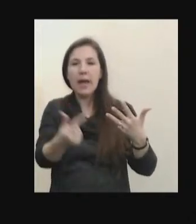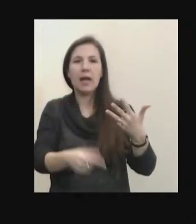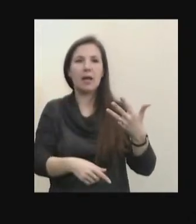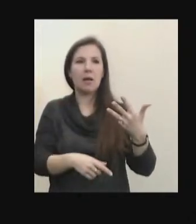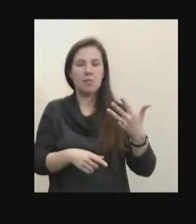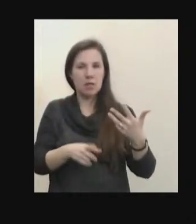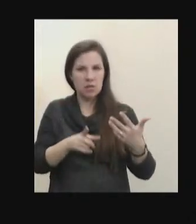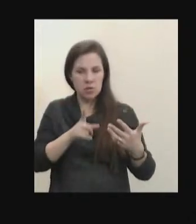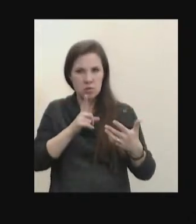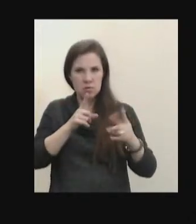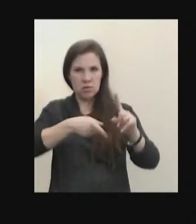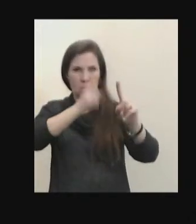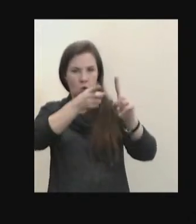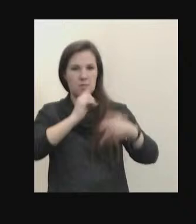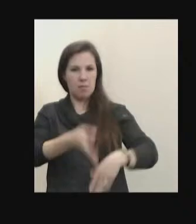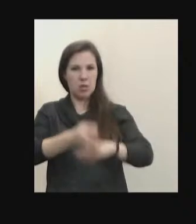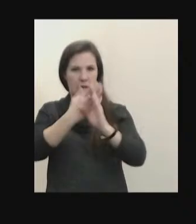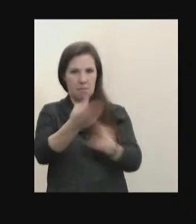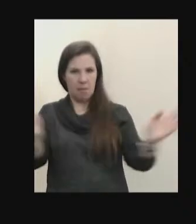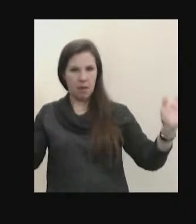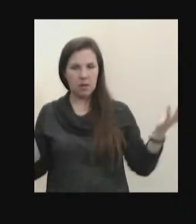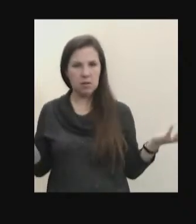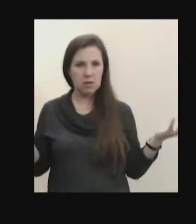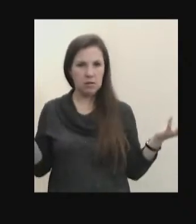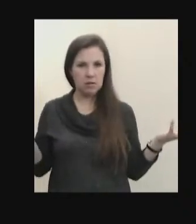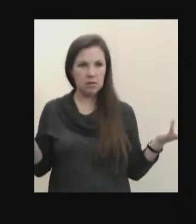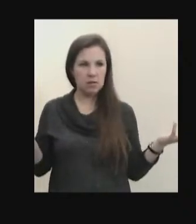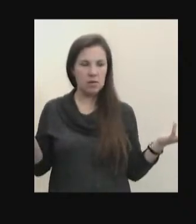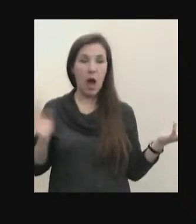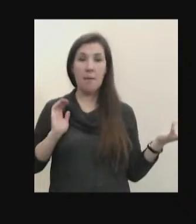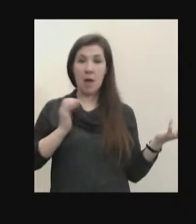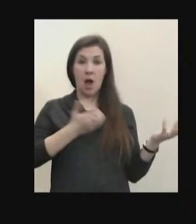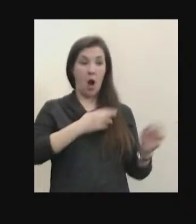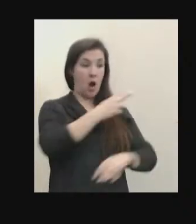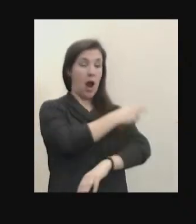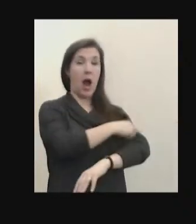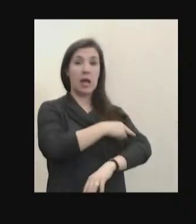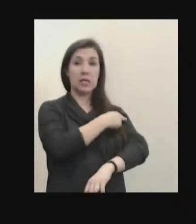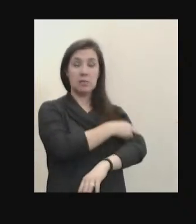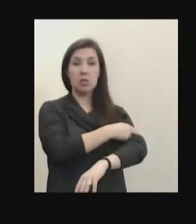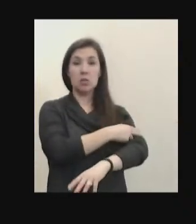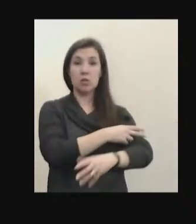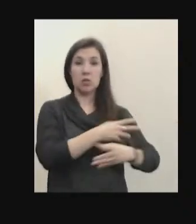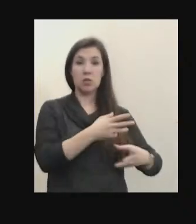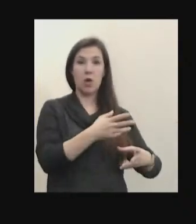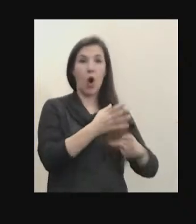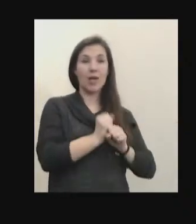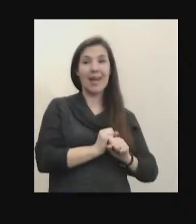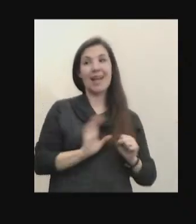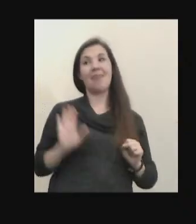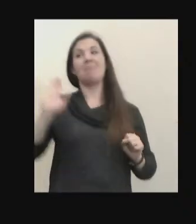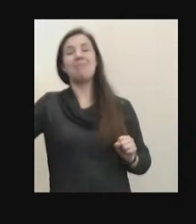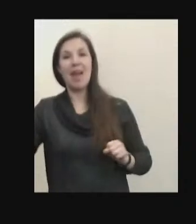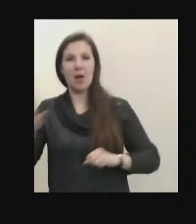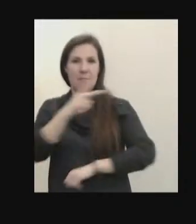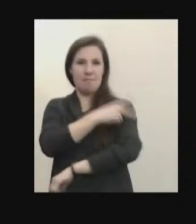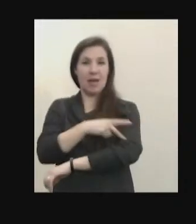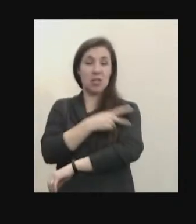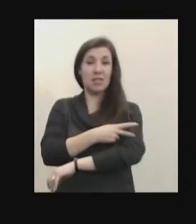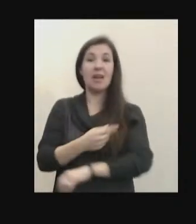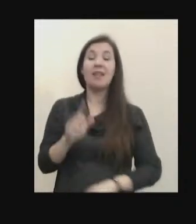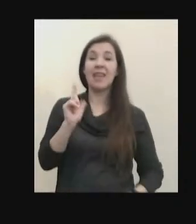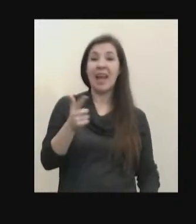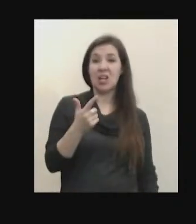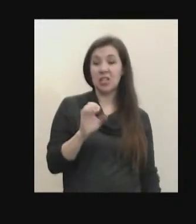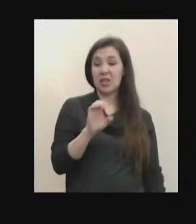public. Our hospitals are getting their patients. Eventually, our hospitals are going to turn their patients away because there's going to be no